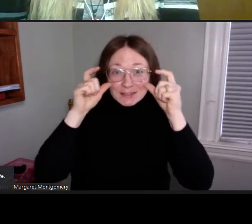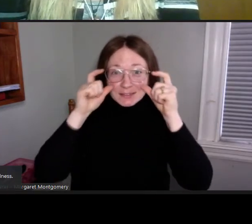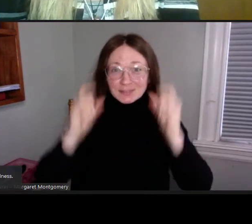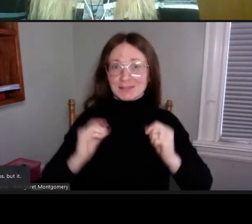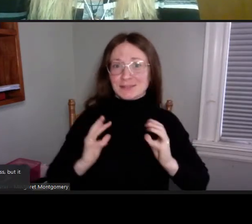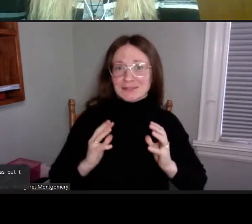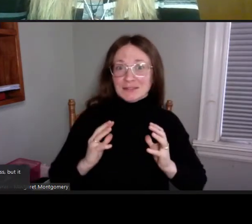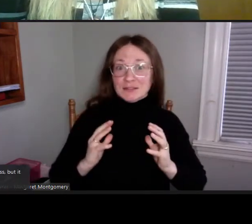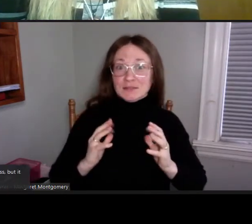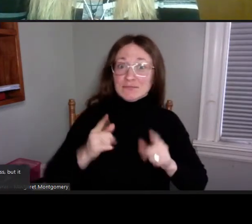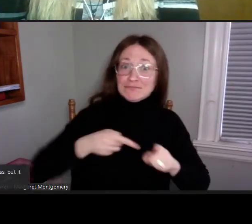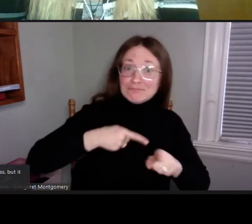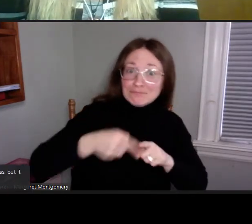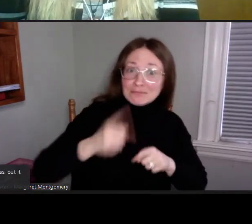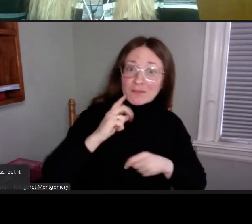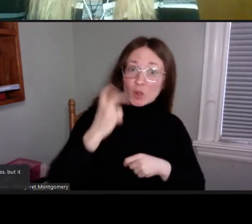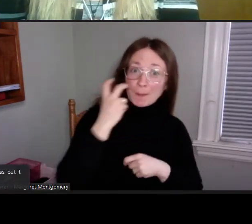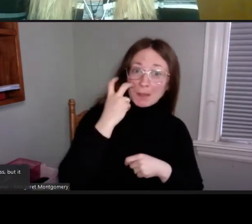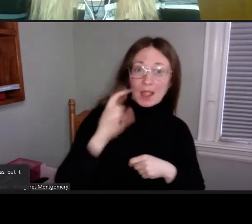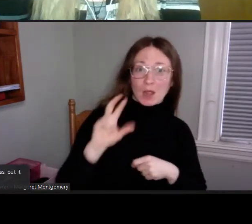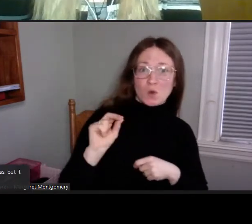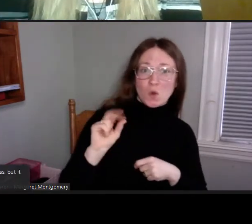but it does help with my hearing. So.